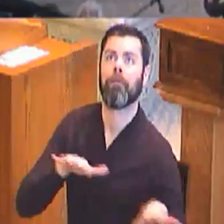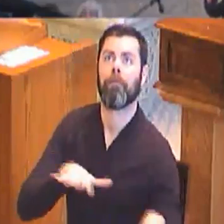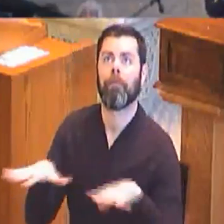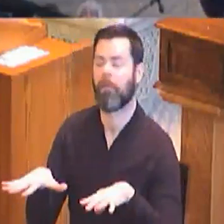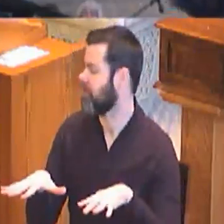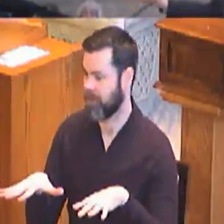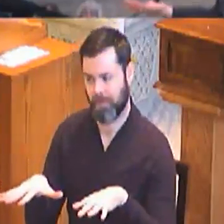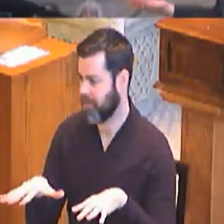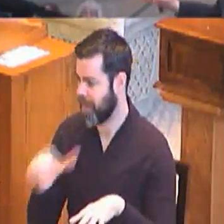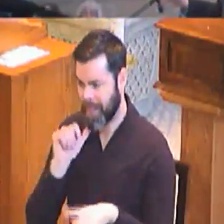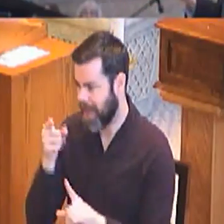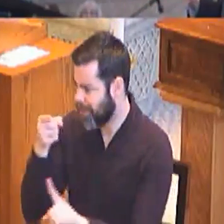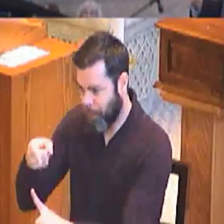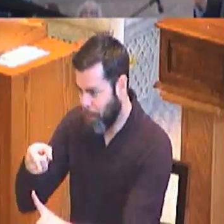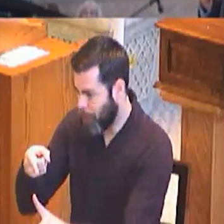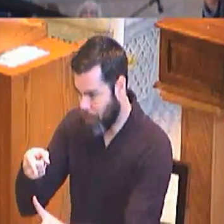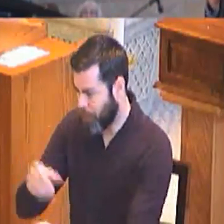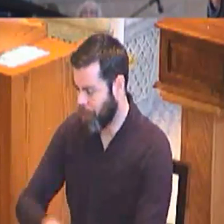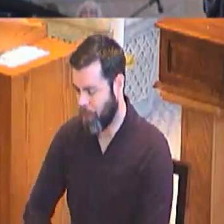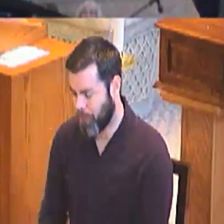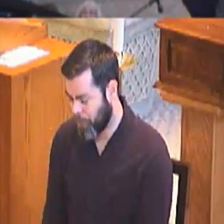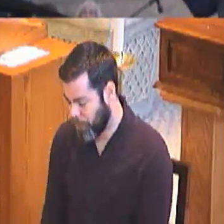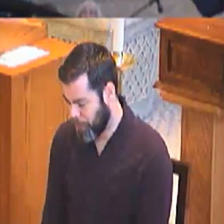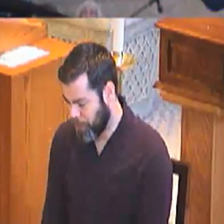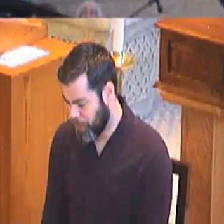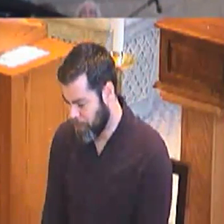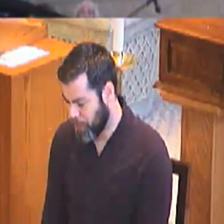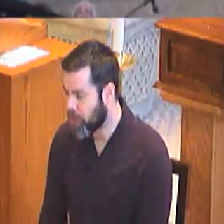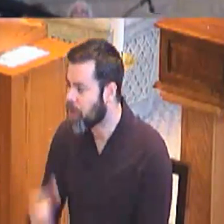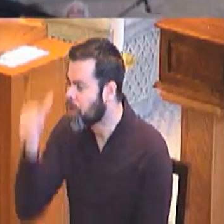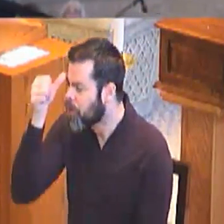was not his purpose there. You know, if we